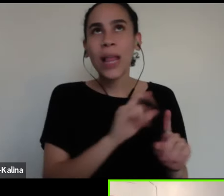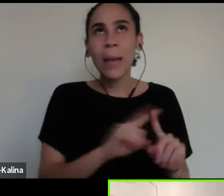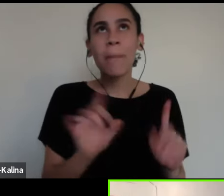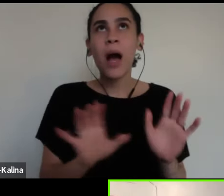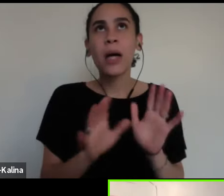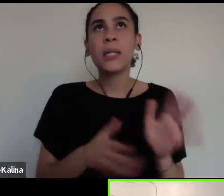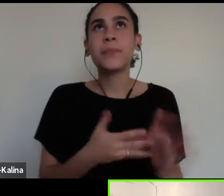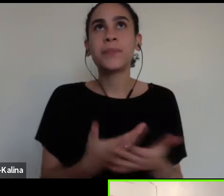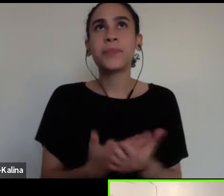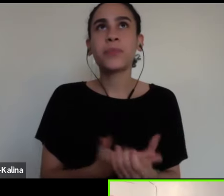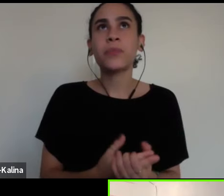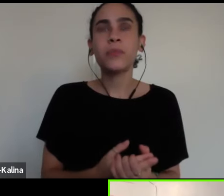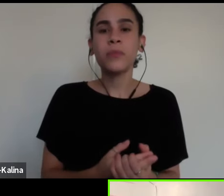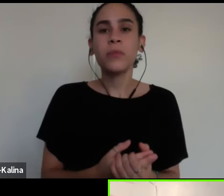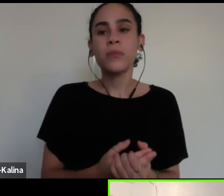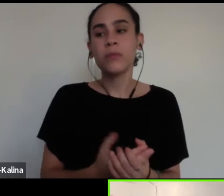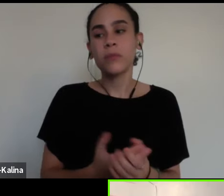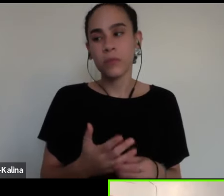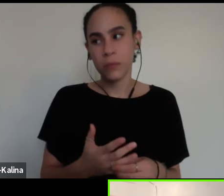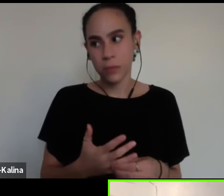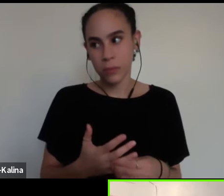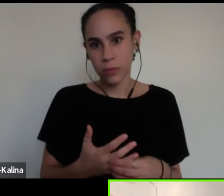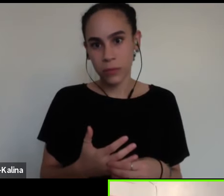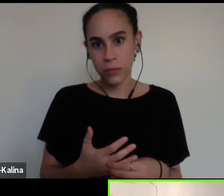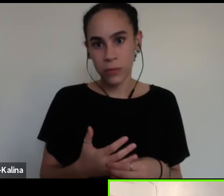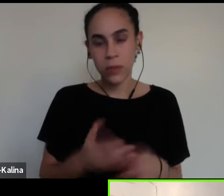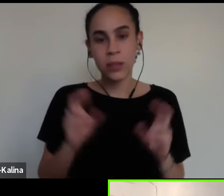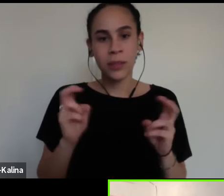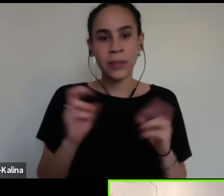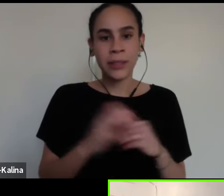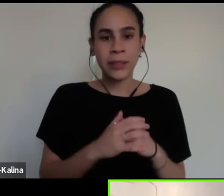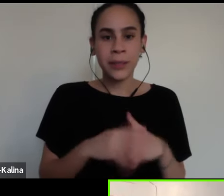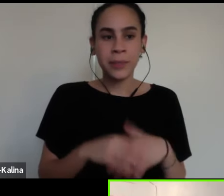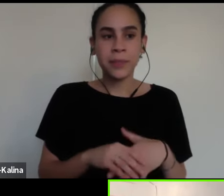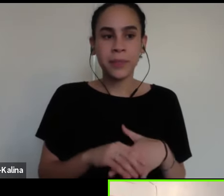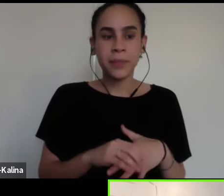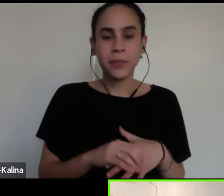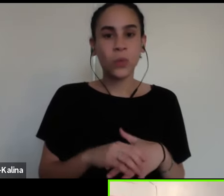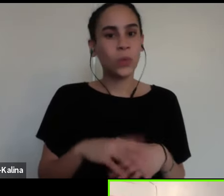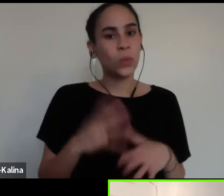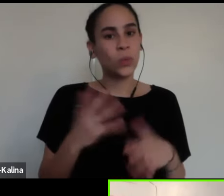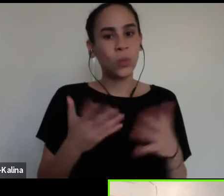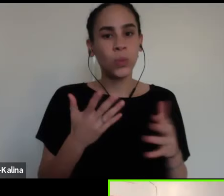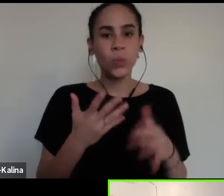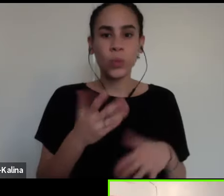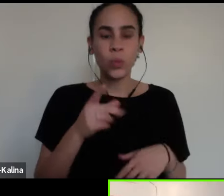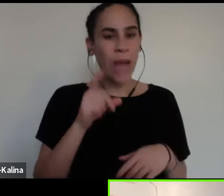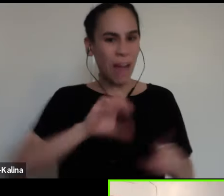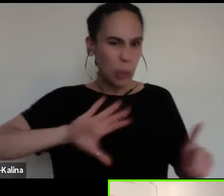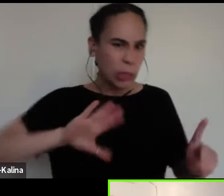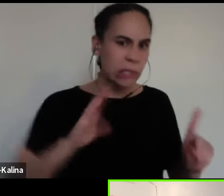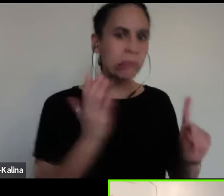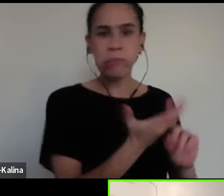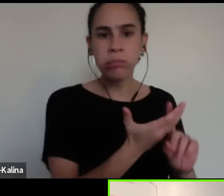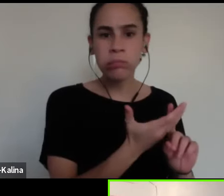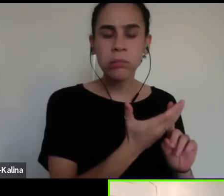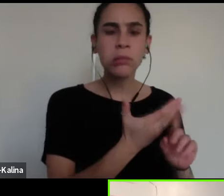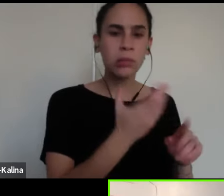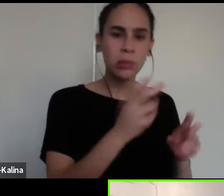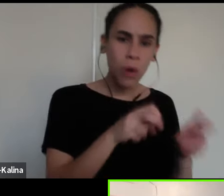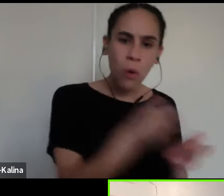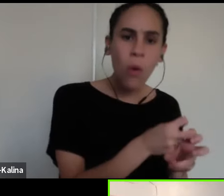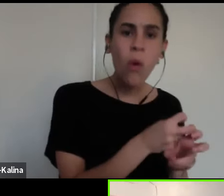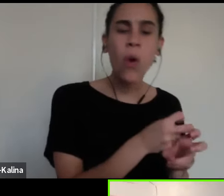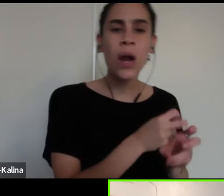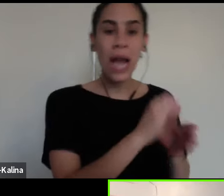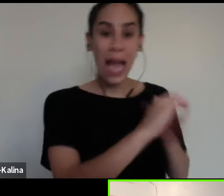a relatively sharp edge, I think, that we need to use. Leader to leader, consultant to